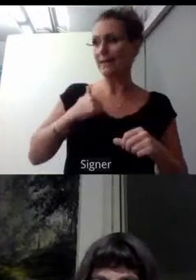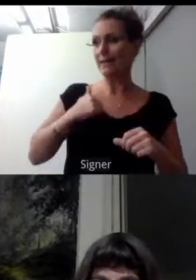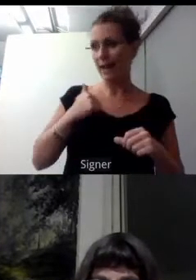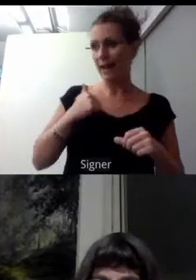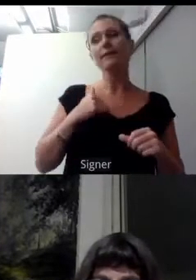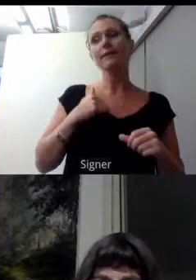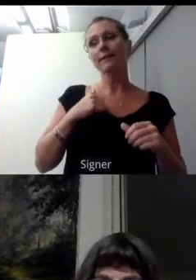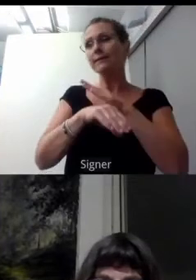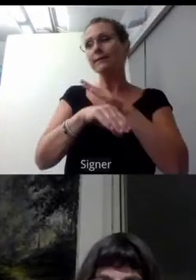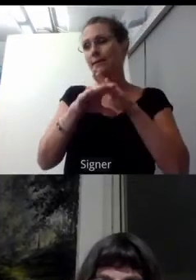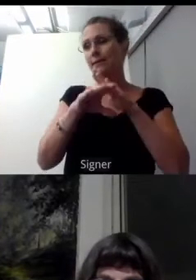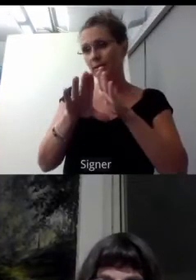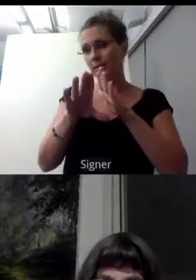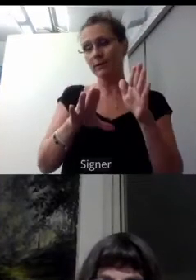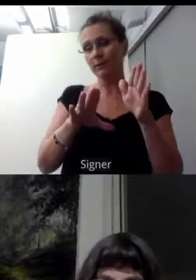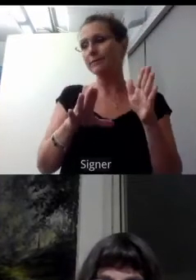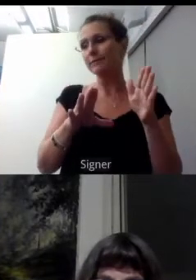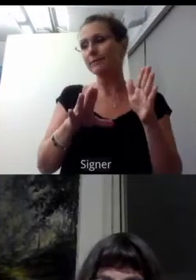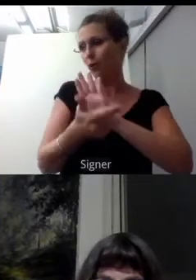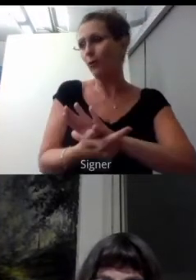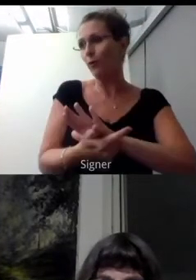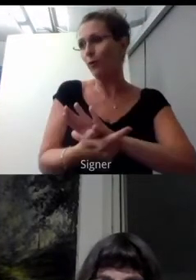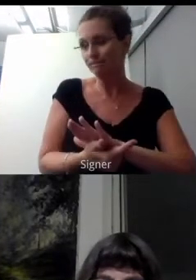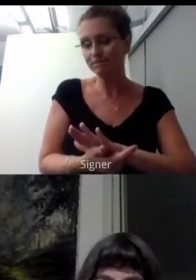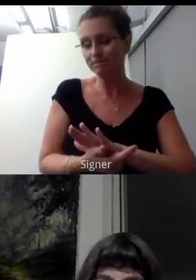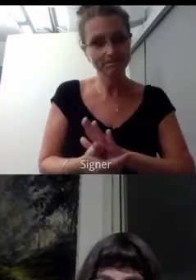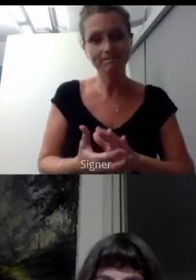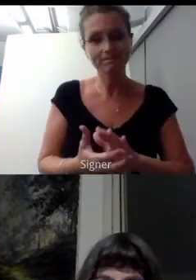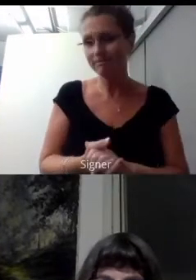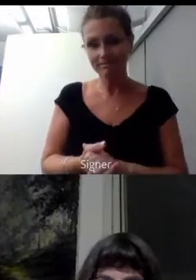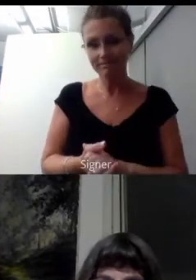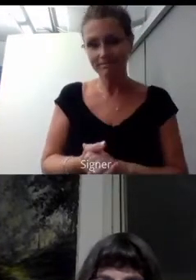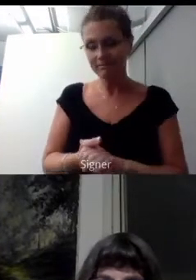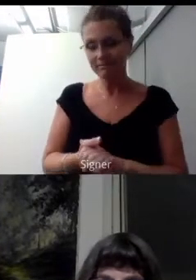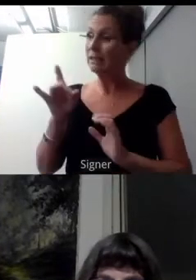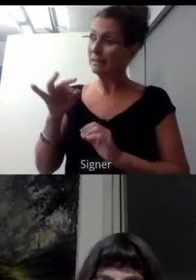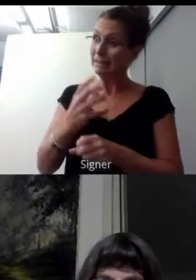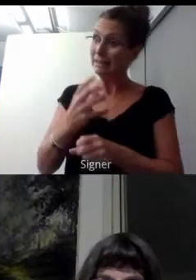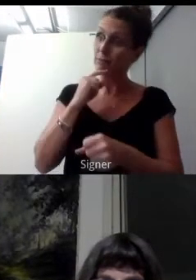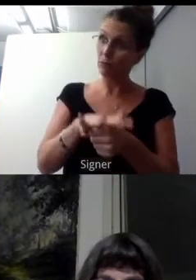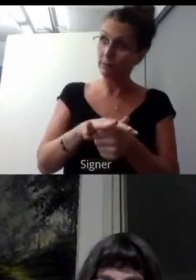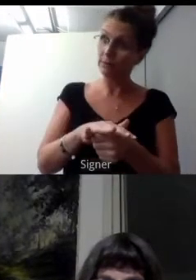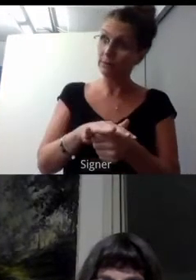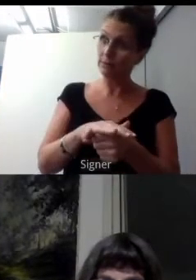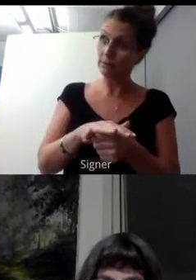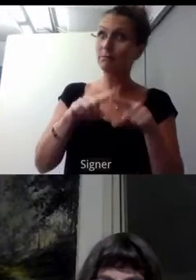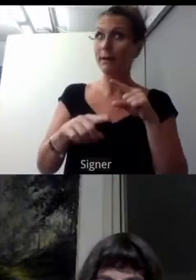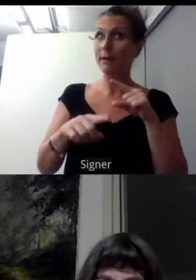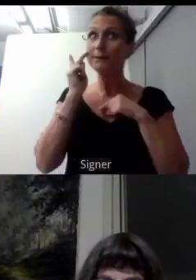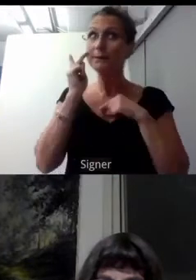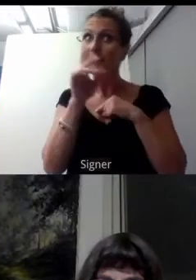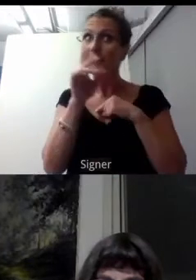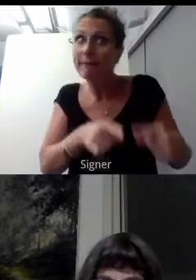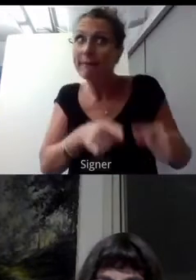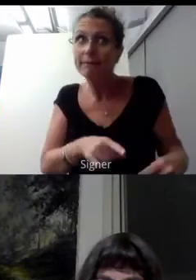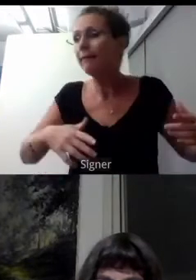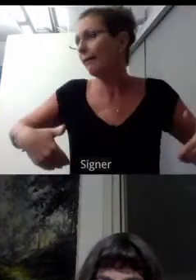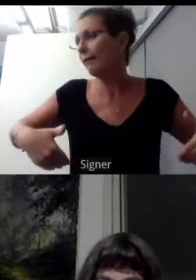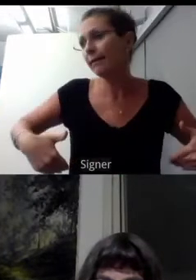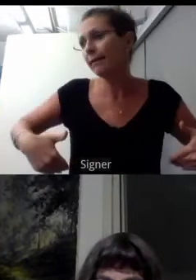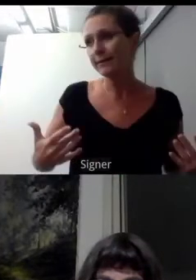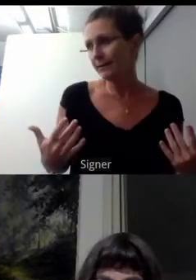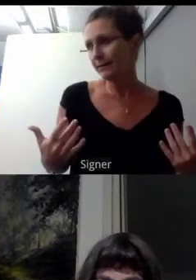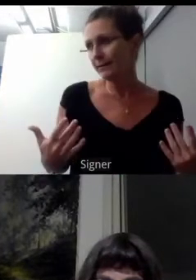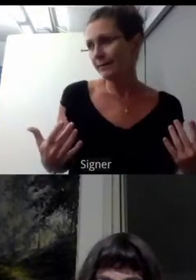its ministers. We actually got a promise to that effect, but actually haven't seen it materialize in all the mandate letters. So you might want to